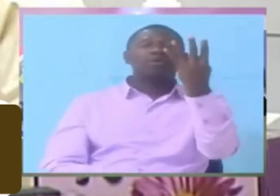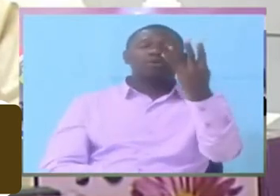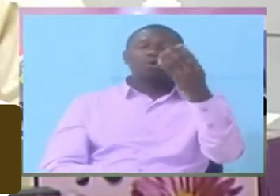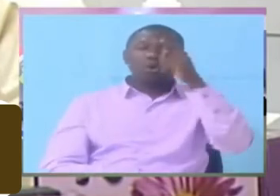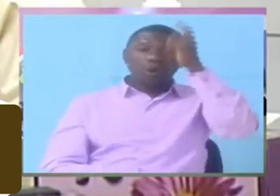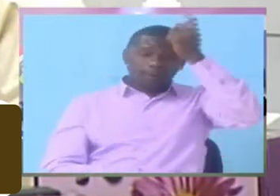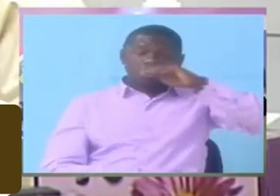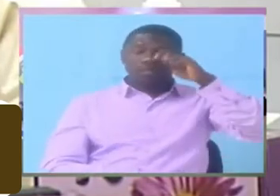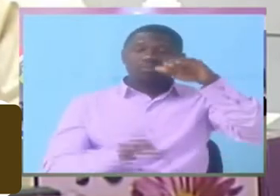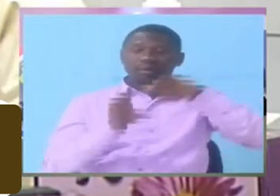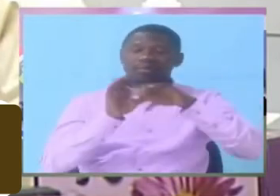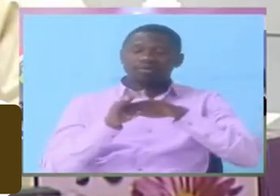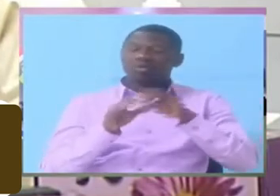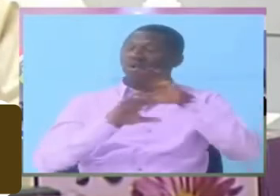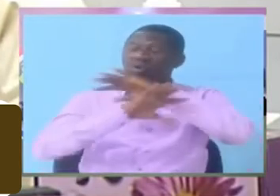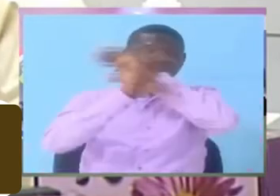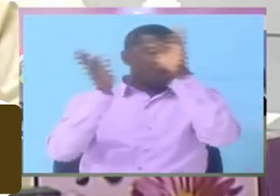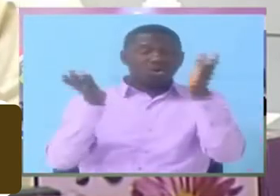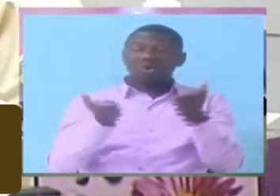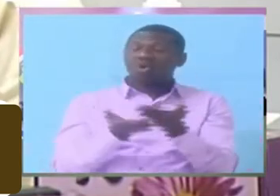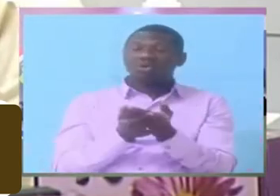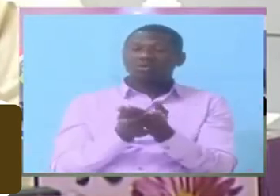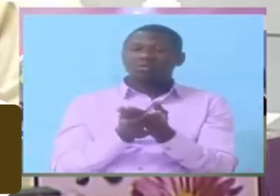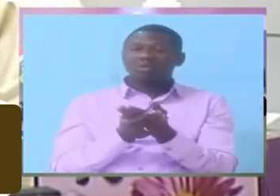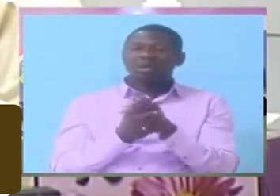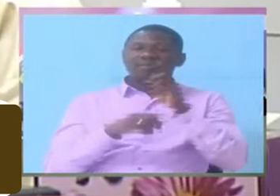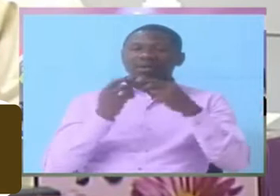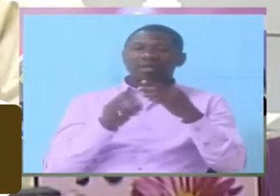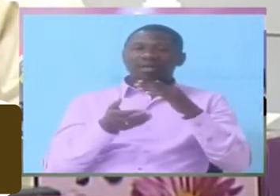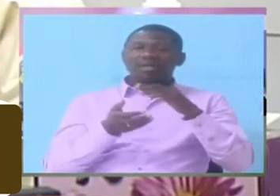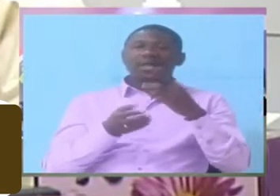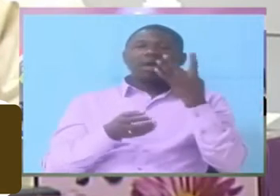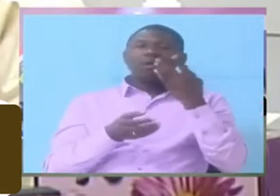bayi. I found very uncomfortable.